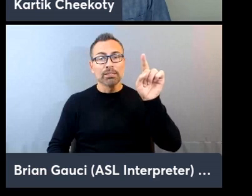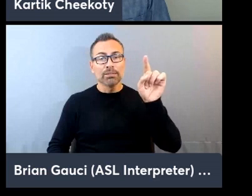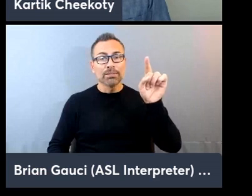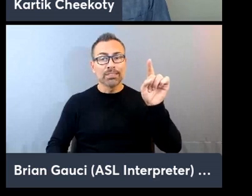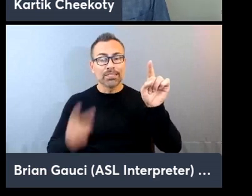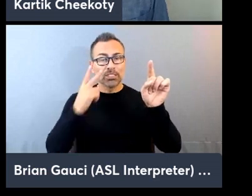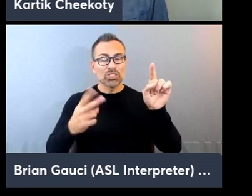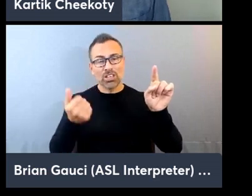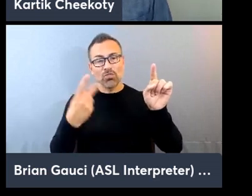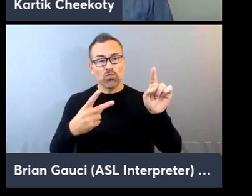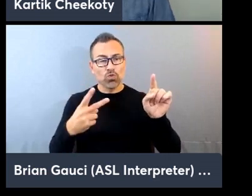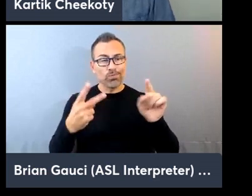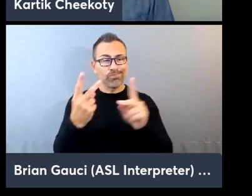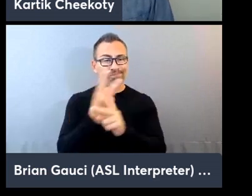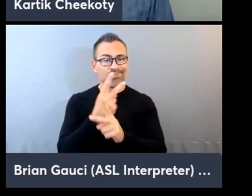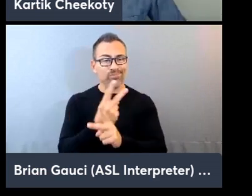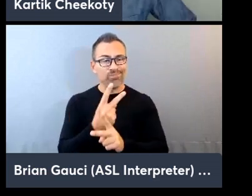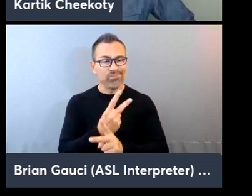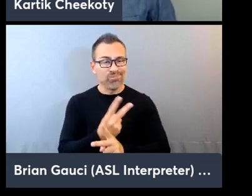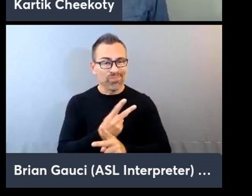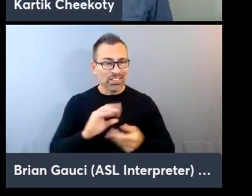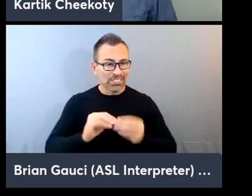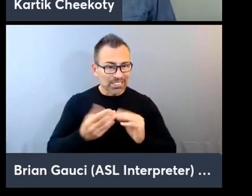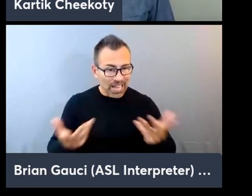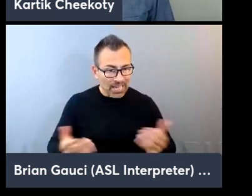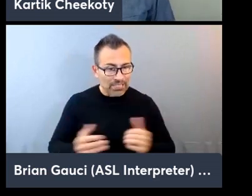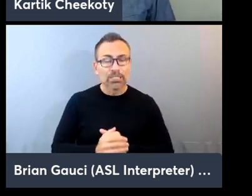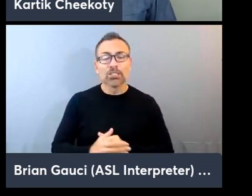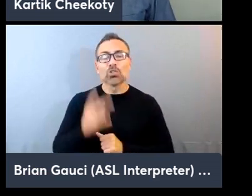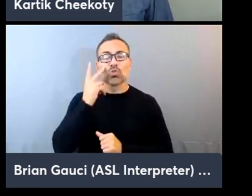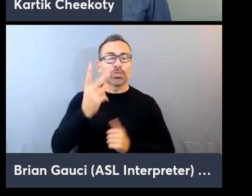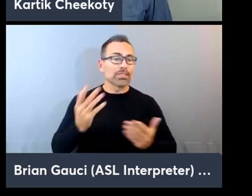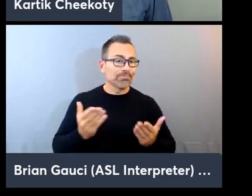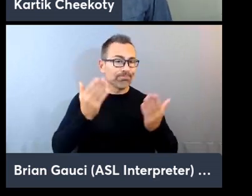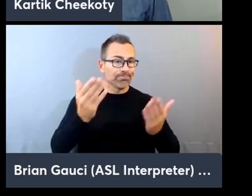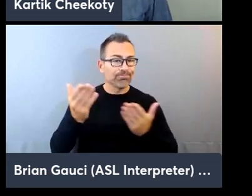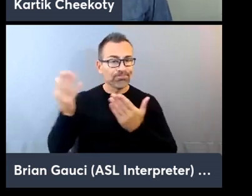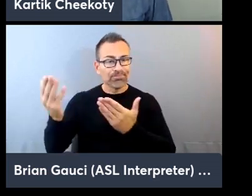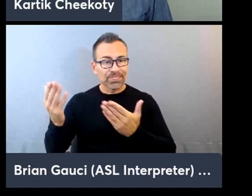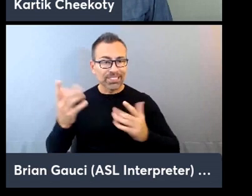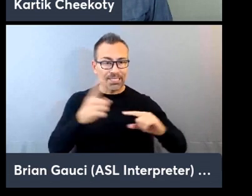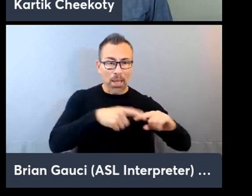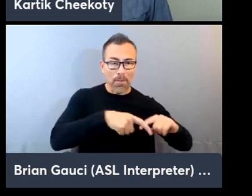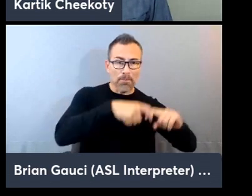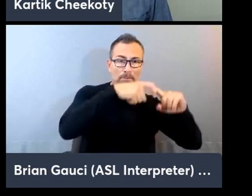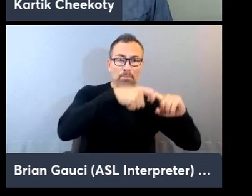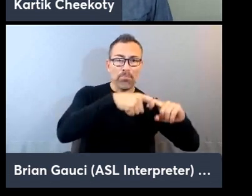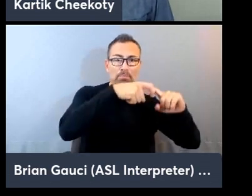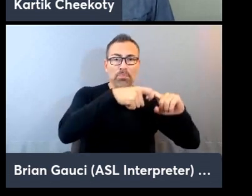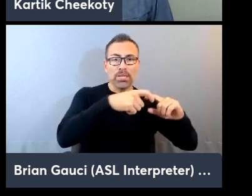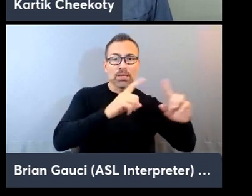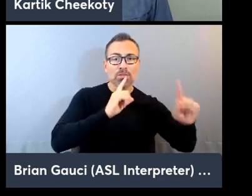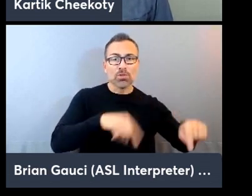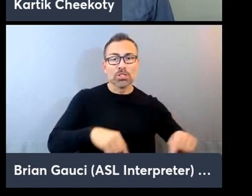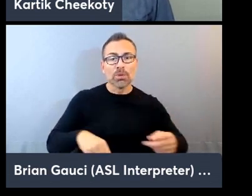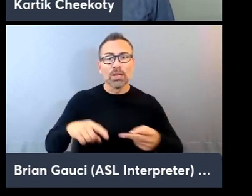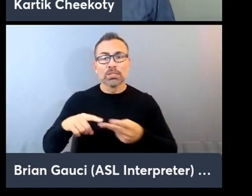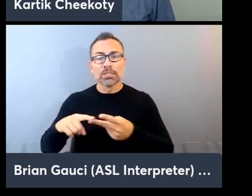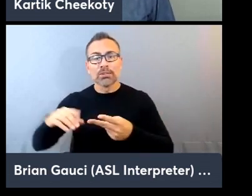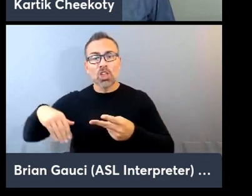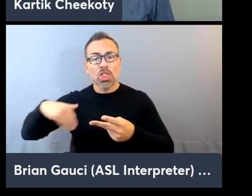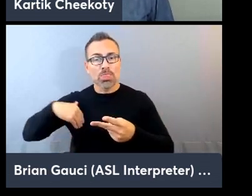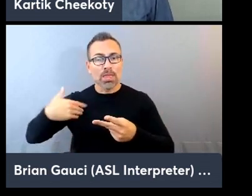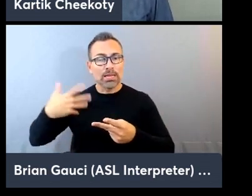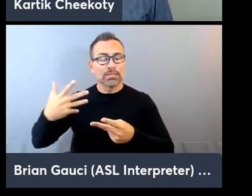couple stats where you'll see recommendations that are pending a response that you haven't taken an action on,